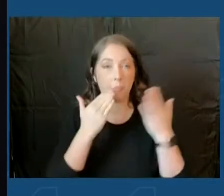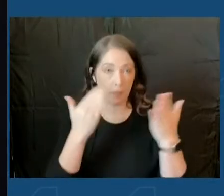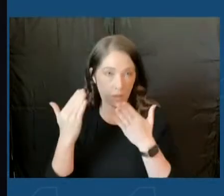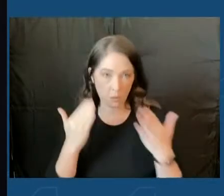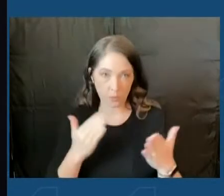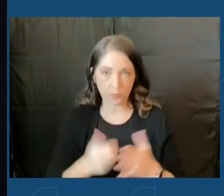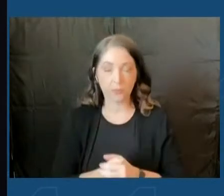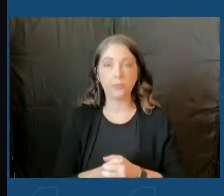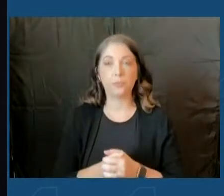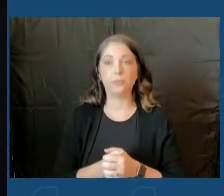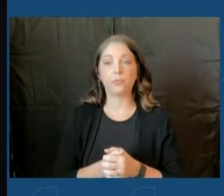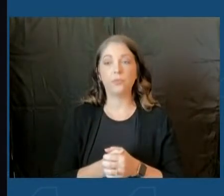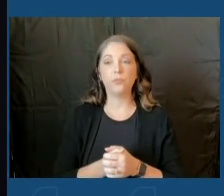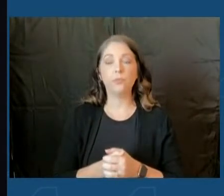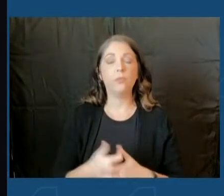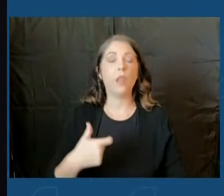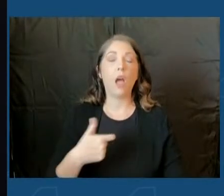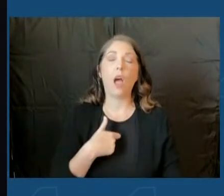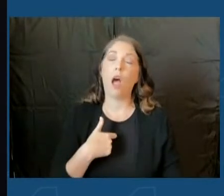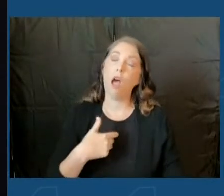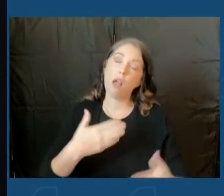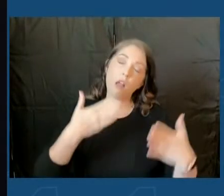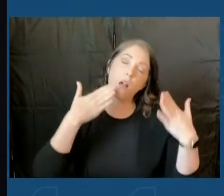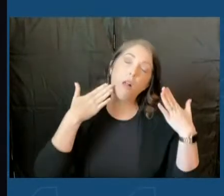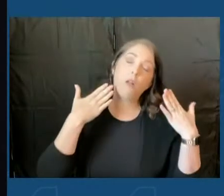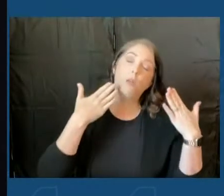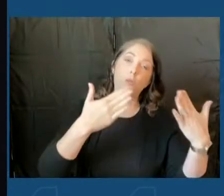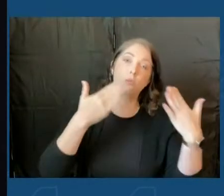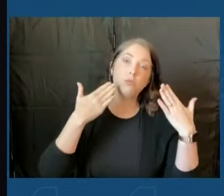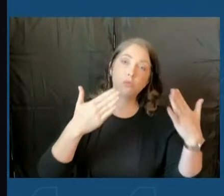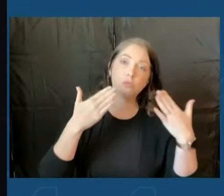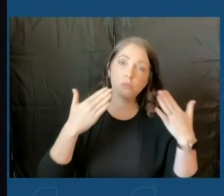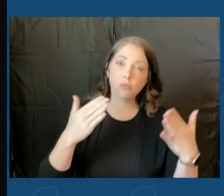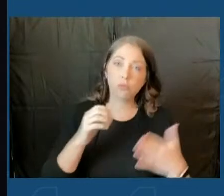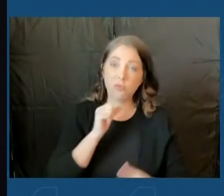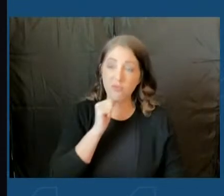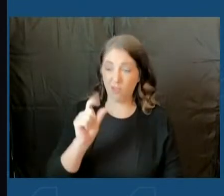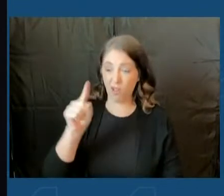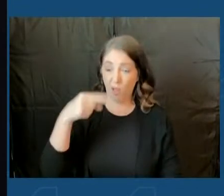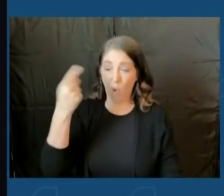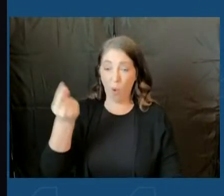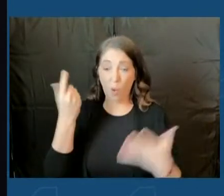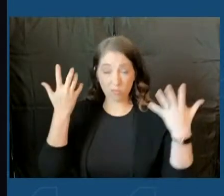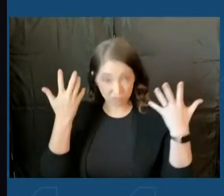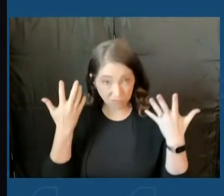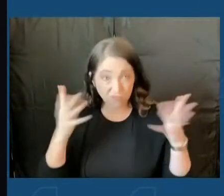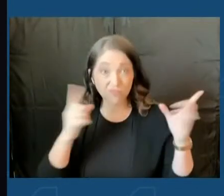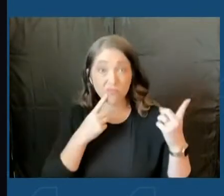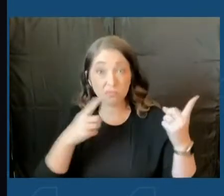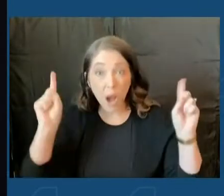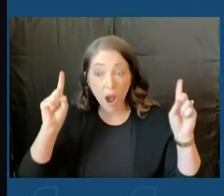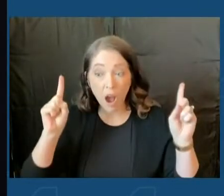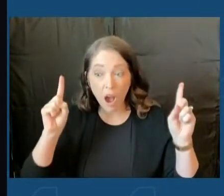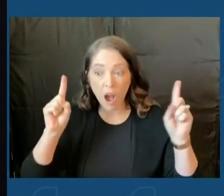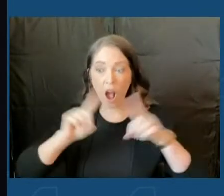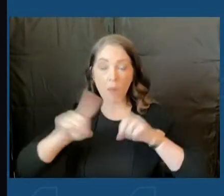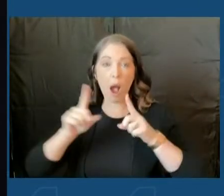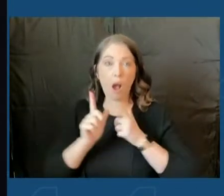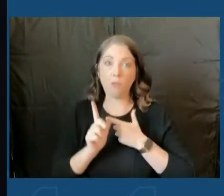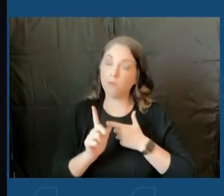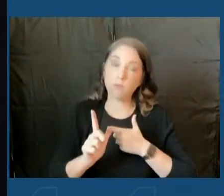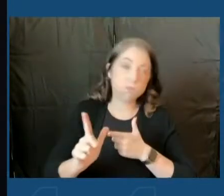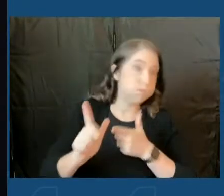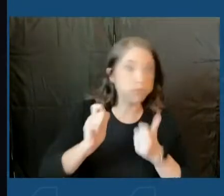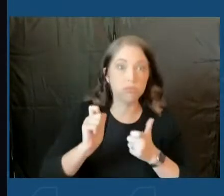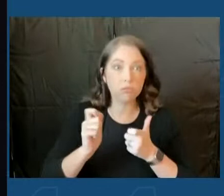So I am so grateful, not just that we got this done, but the speed at which you got this done.